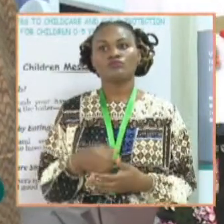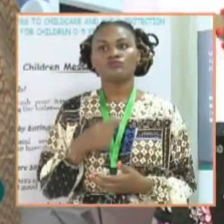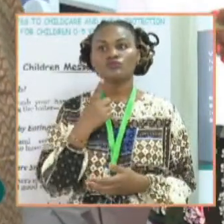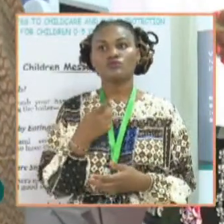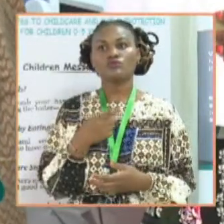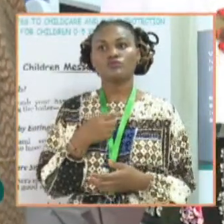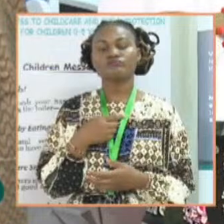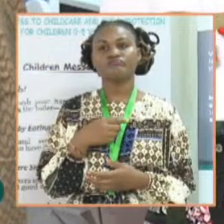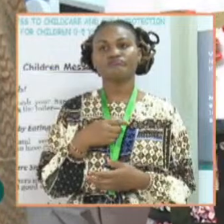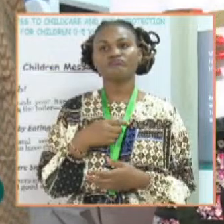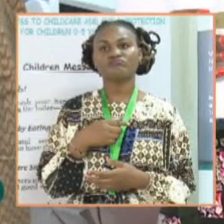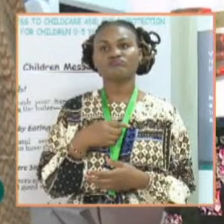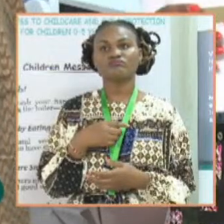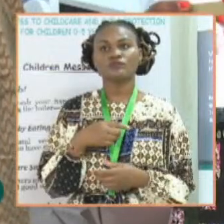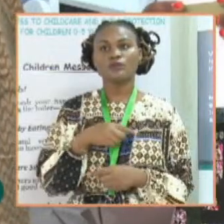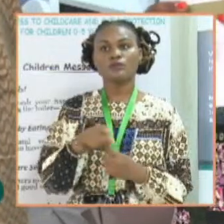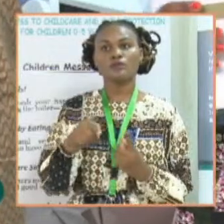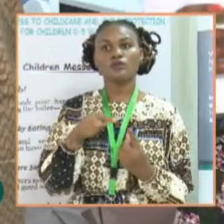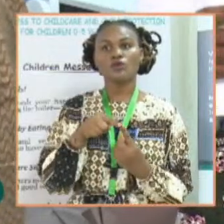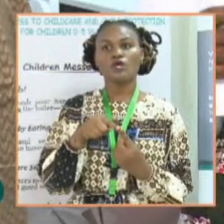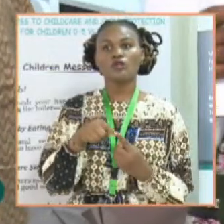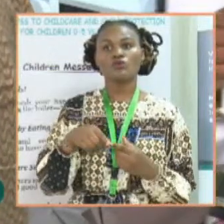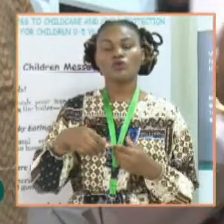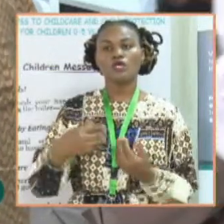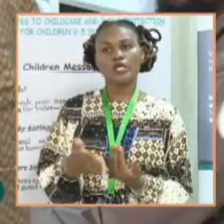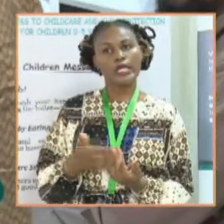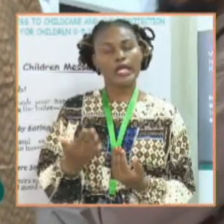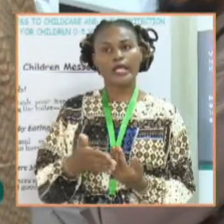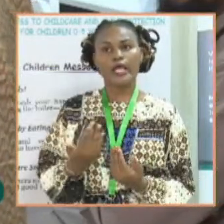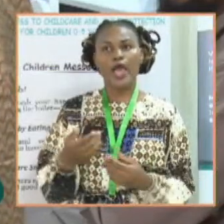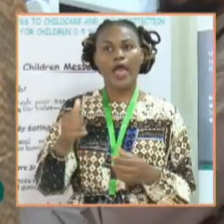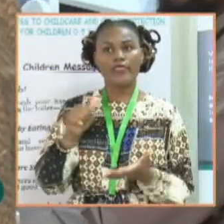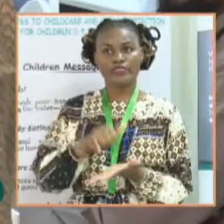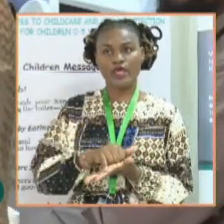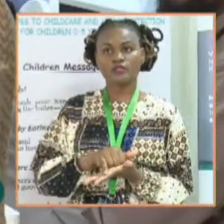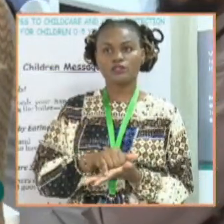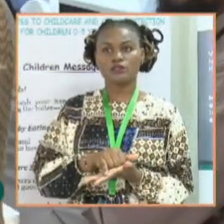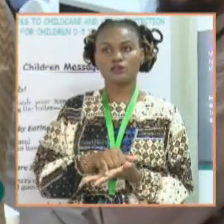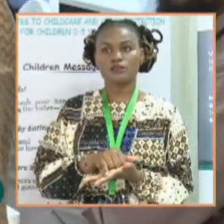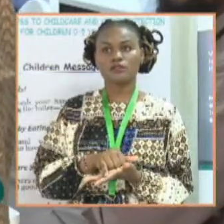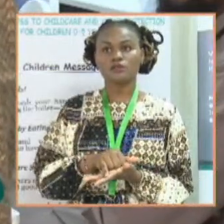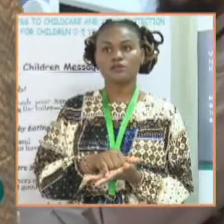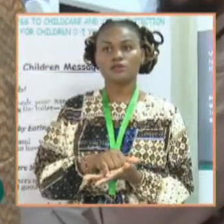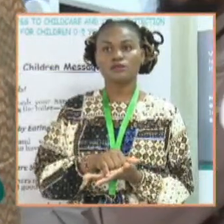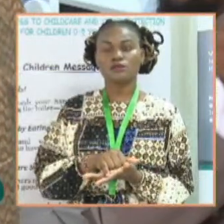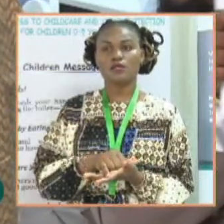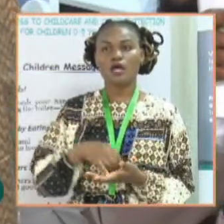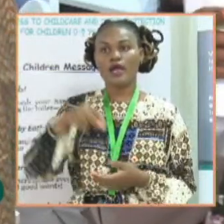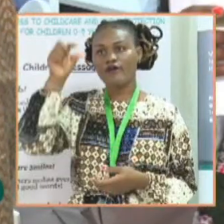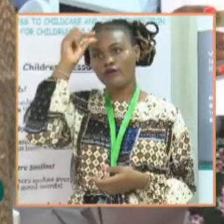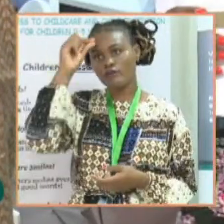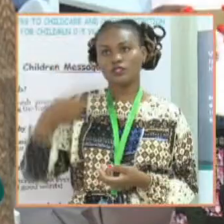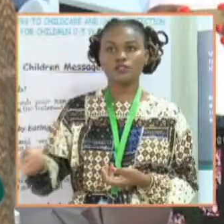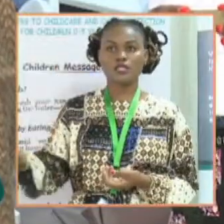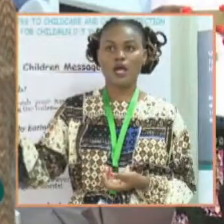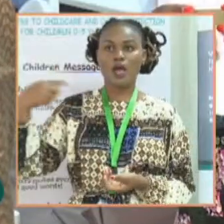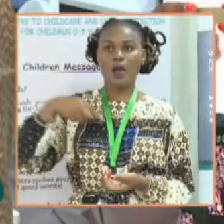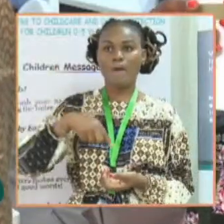think when we nurture that, then we'll be in. How does the government come in? The government comes